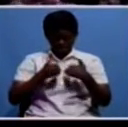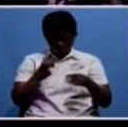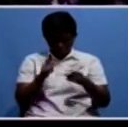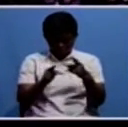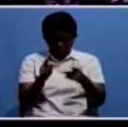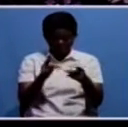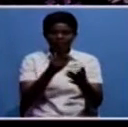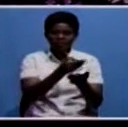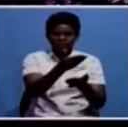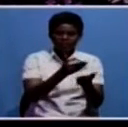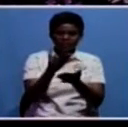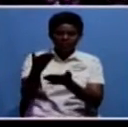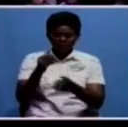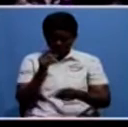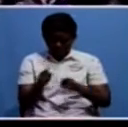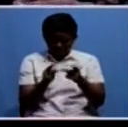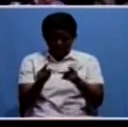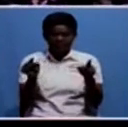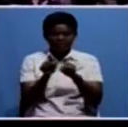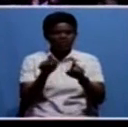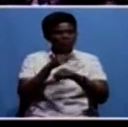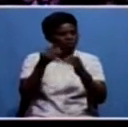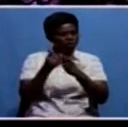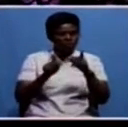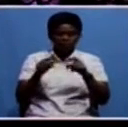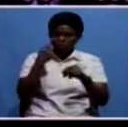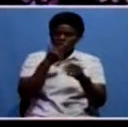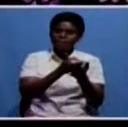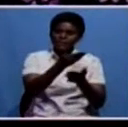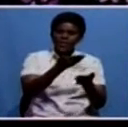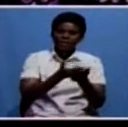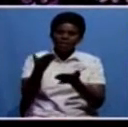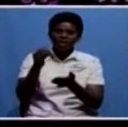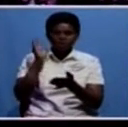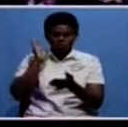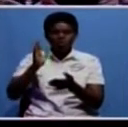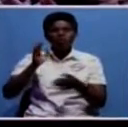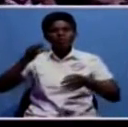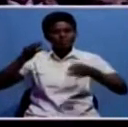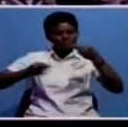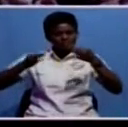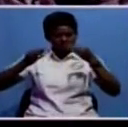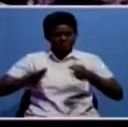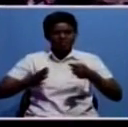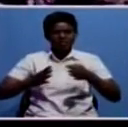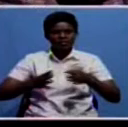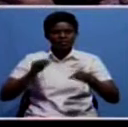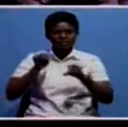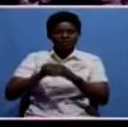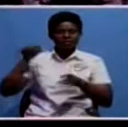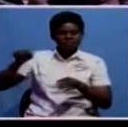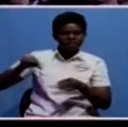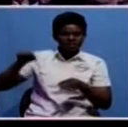there are procurement processes, and that those people who are procuring will base their judgment on price, on quality,